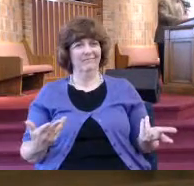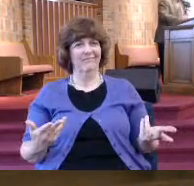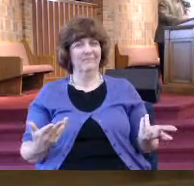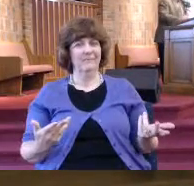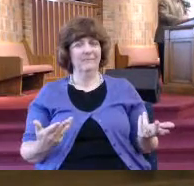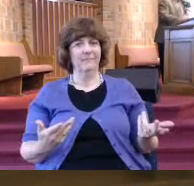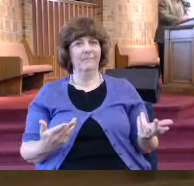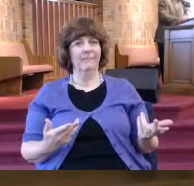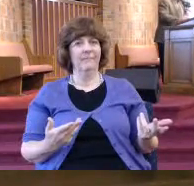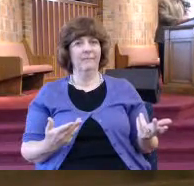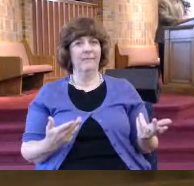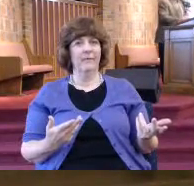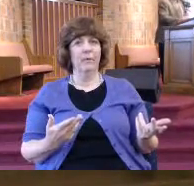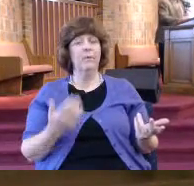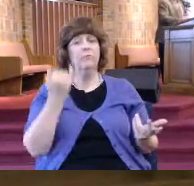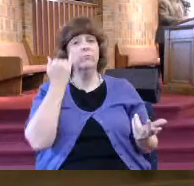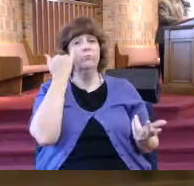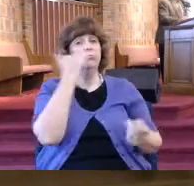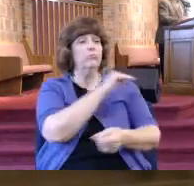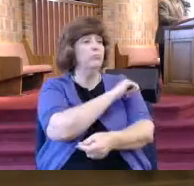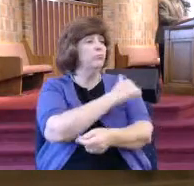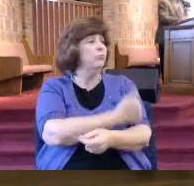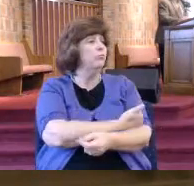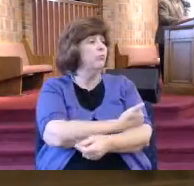And what happens without it?